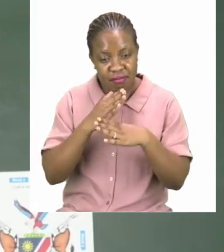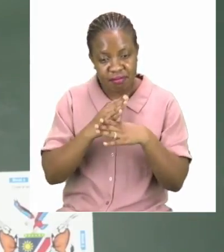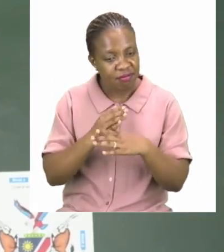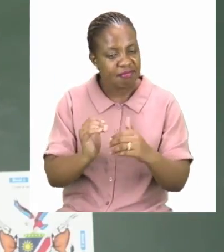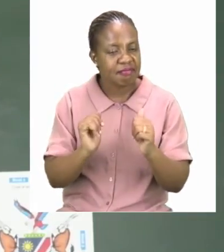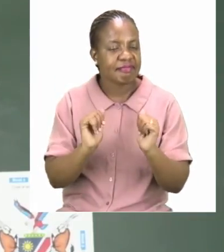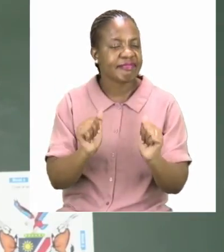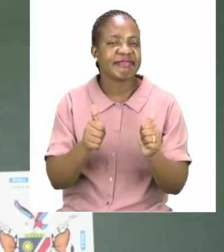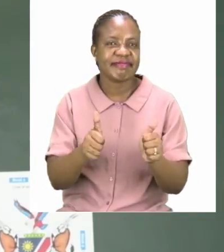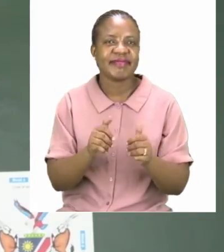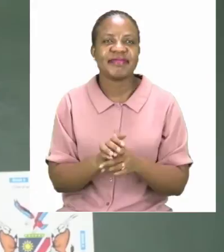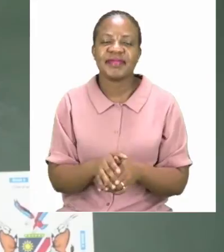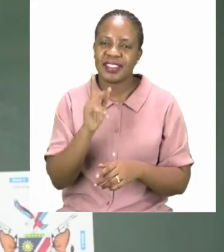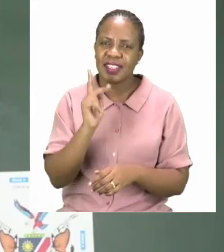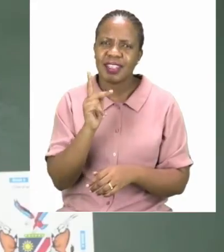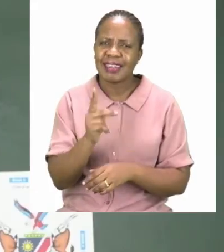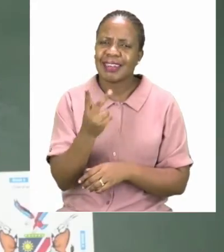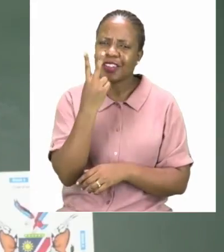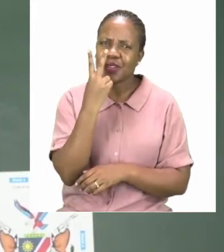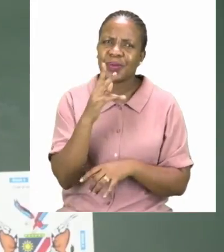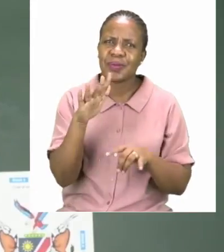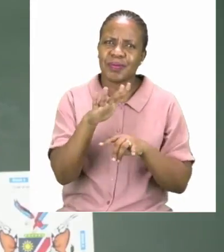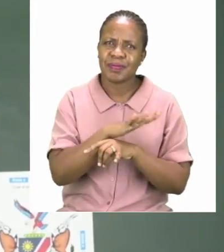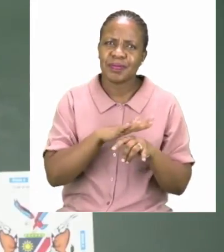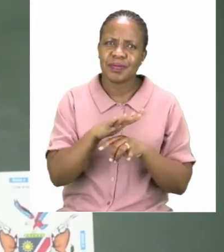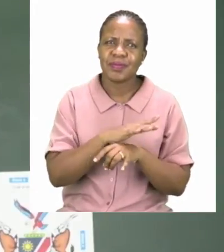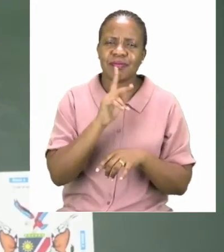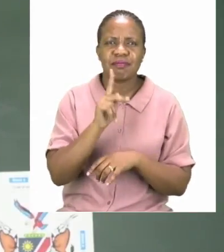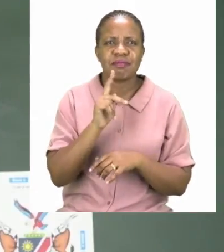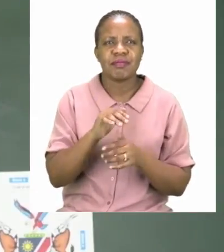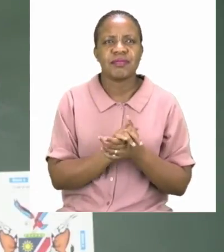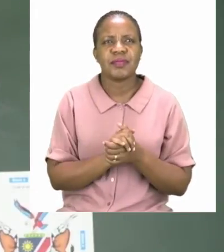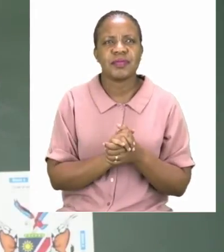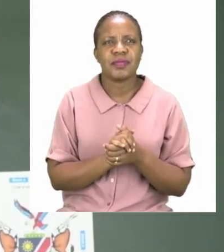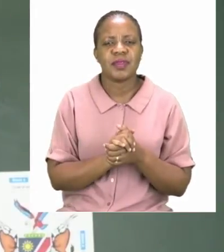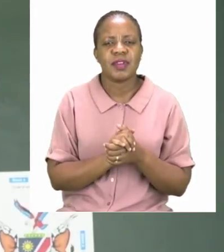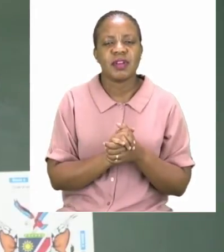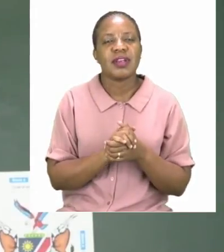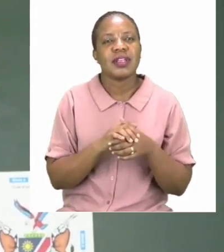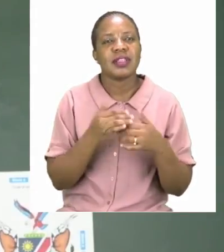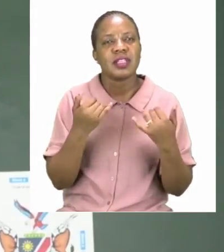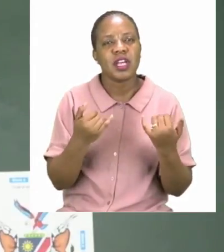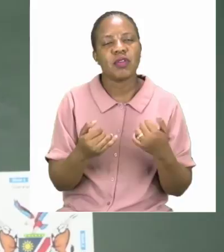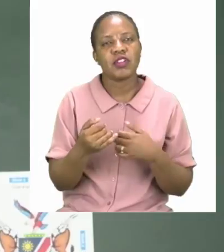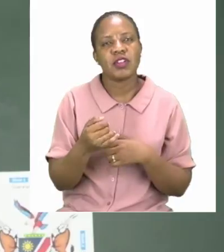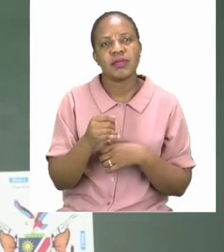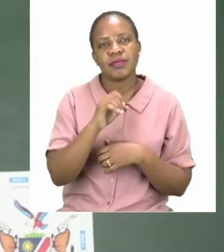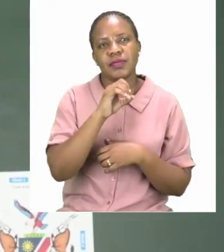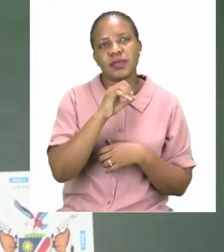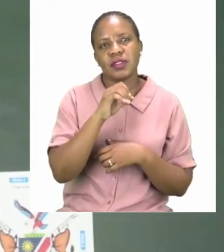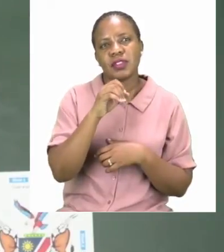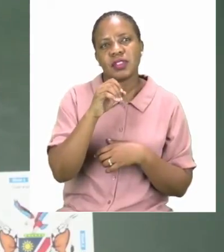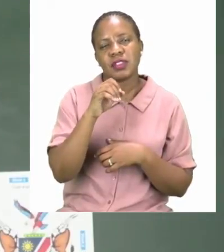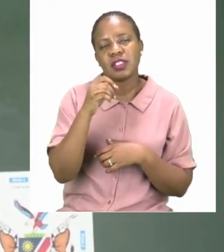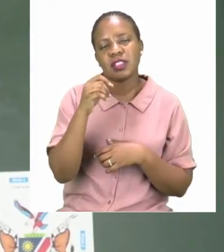animals. So I'm going to start with our fish eagle. Now the fish eagle is part of the emblem as well.